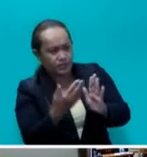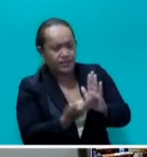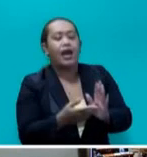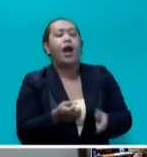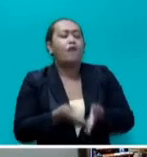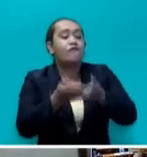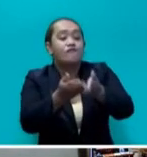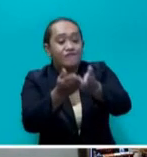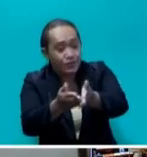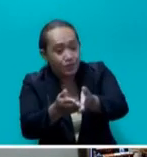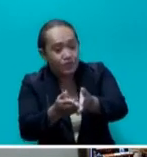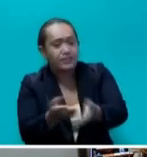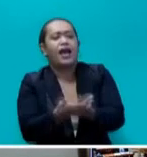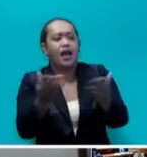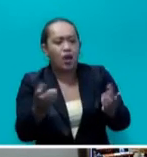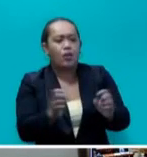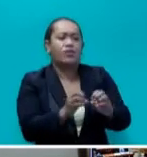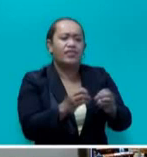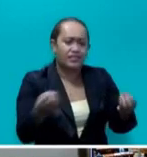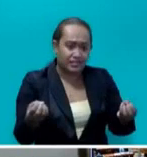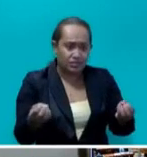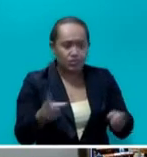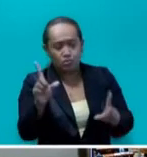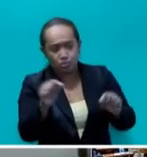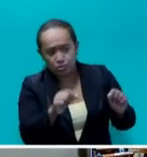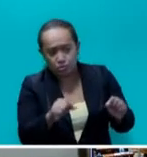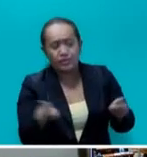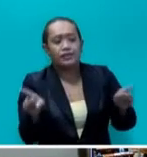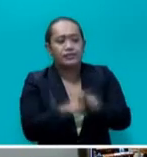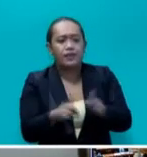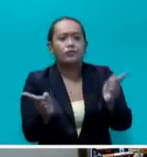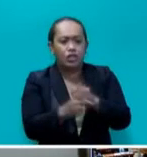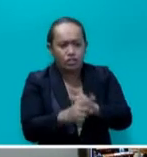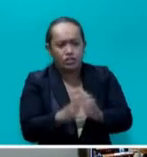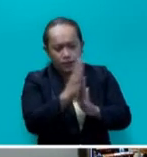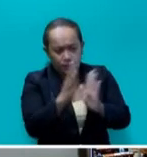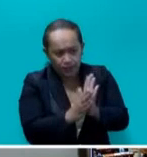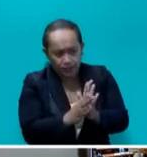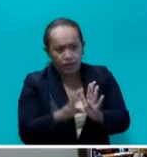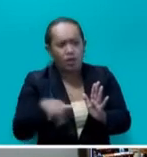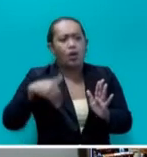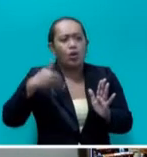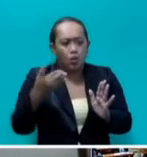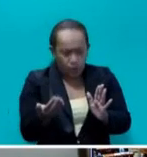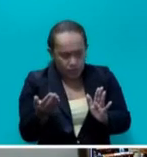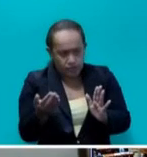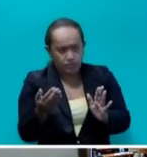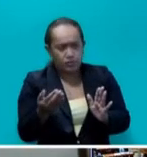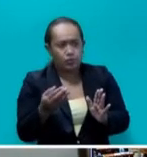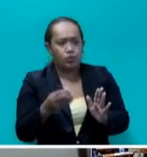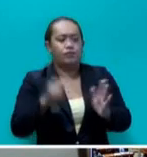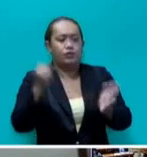delivered according to the instructions of the client. Pursuant to the changes in this bill, freight forwarders will now be